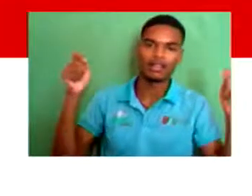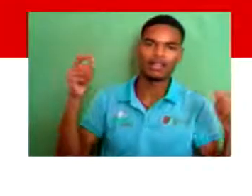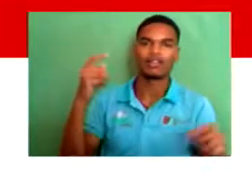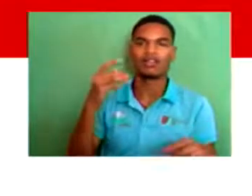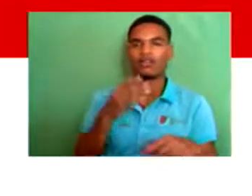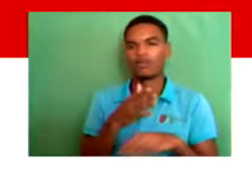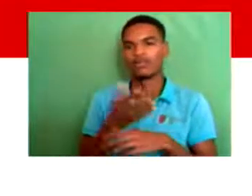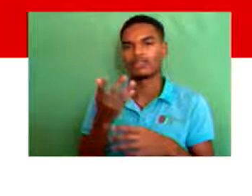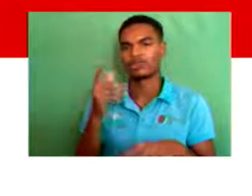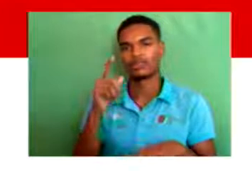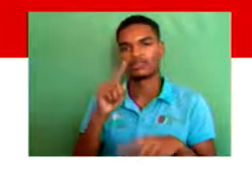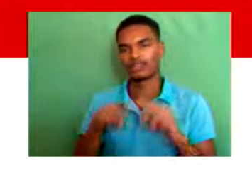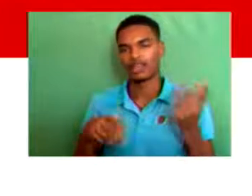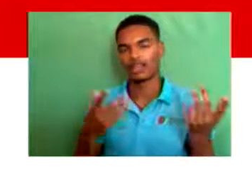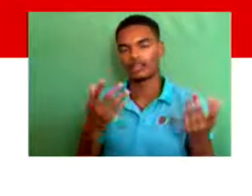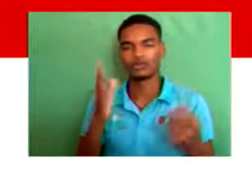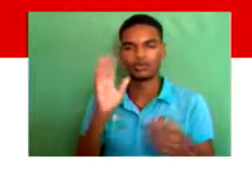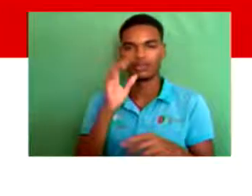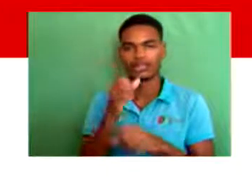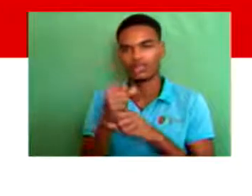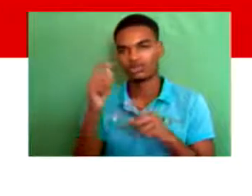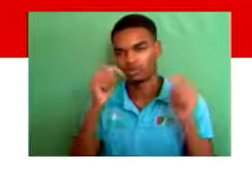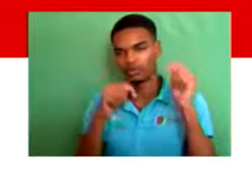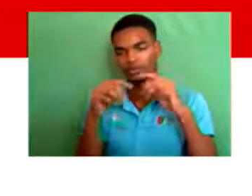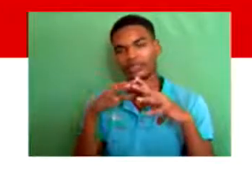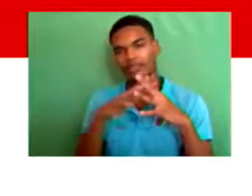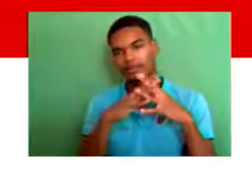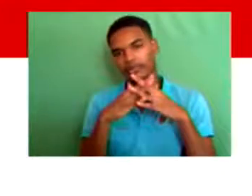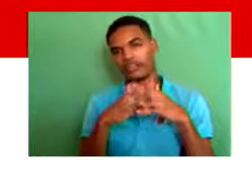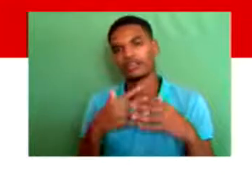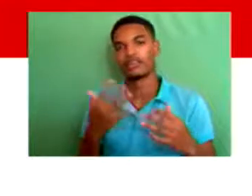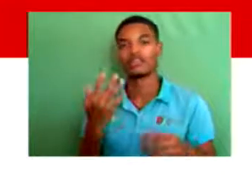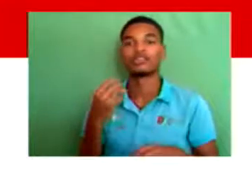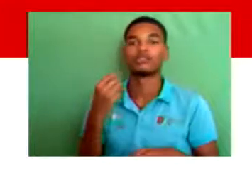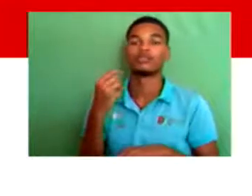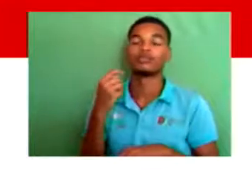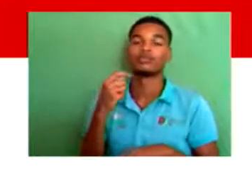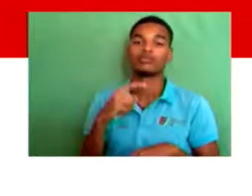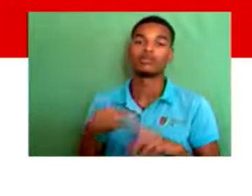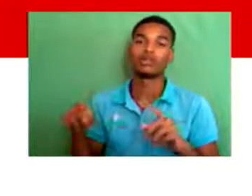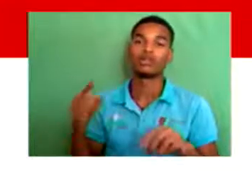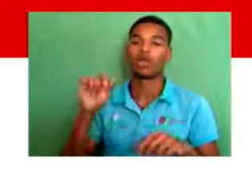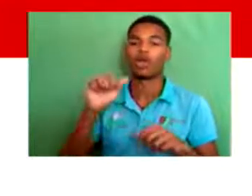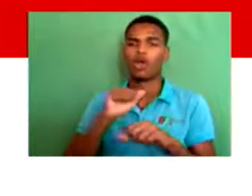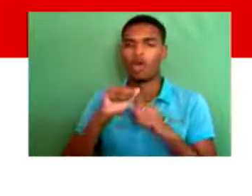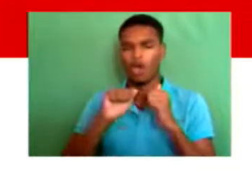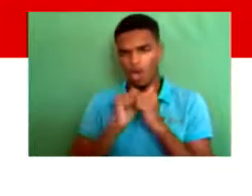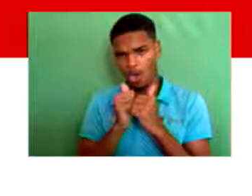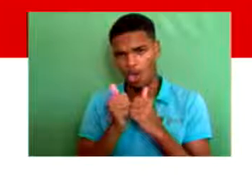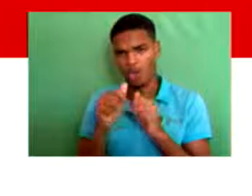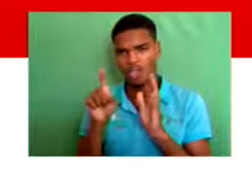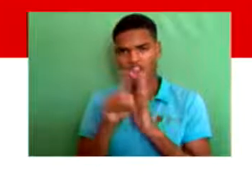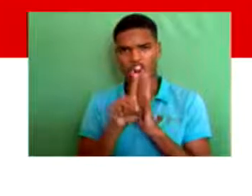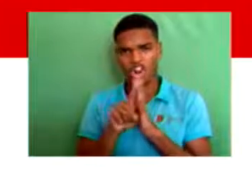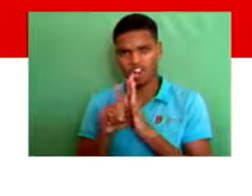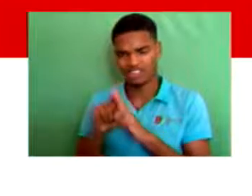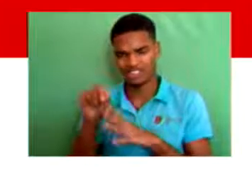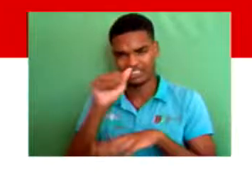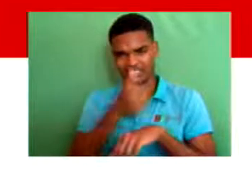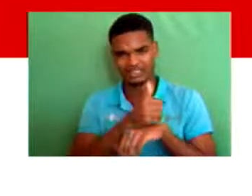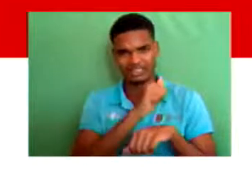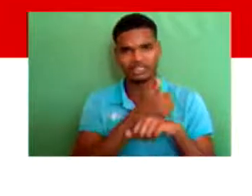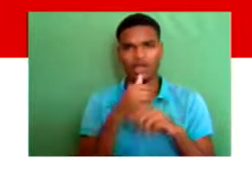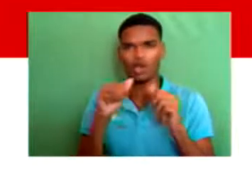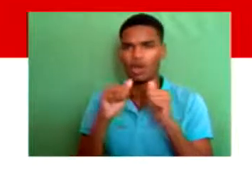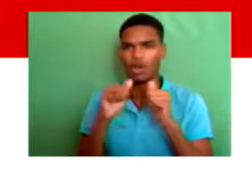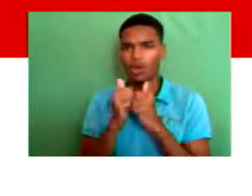actually ran a campaign ad over EAS. How are these alerts sent? Well, 2 ways. And again, if you're familiar with the US